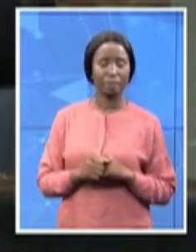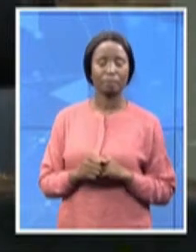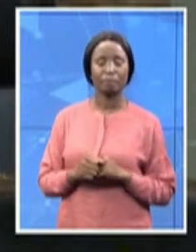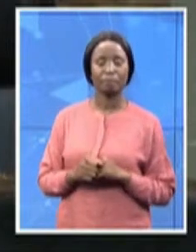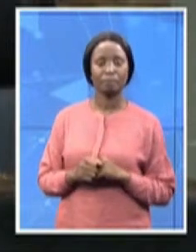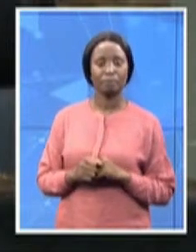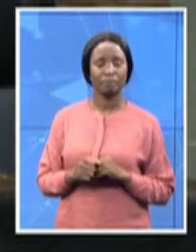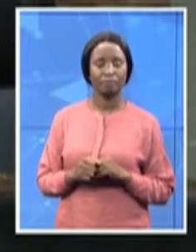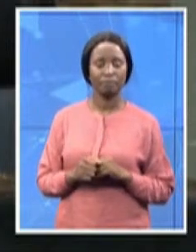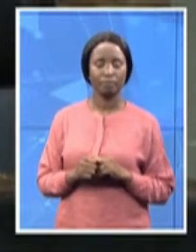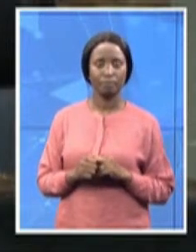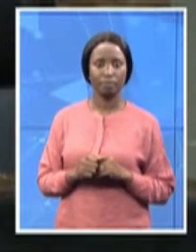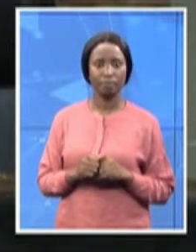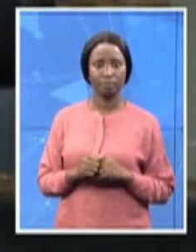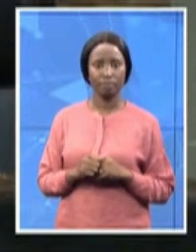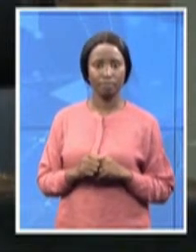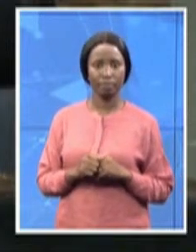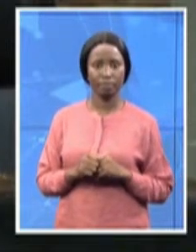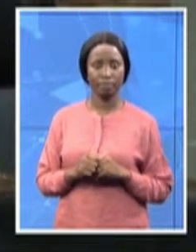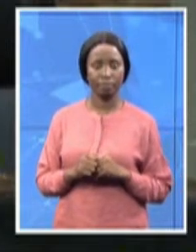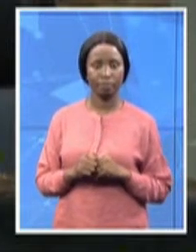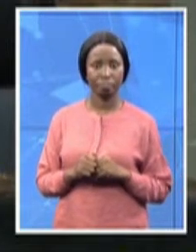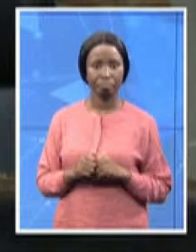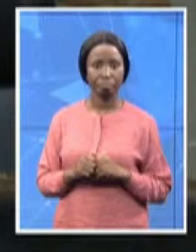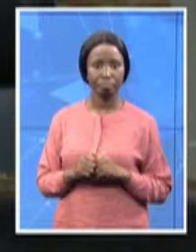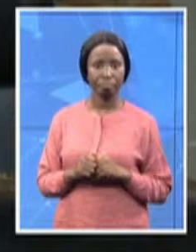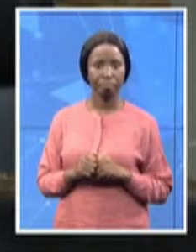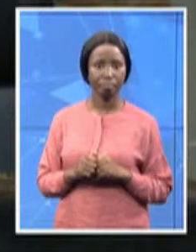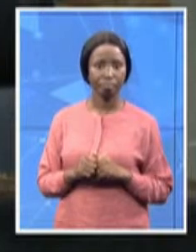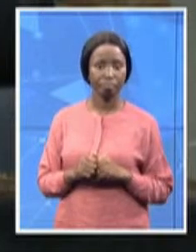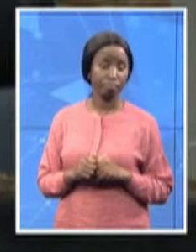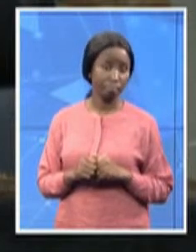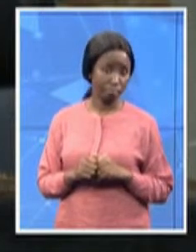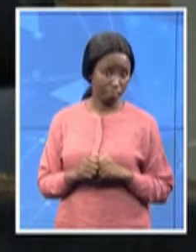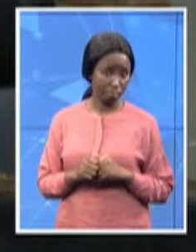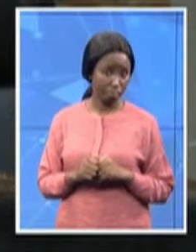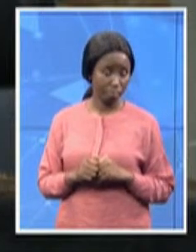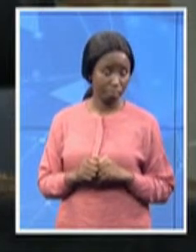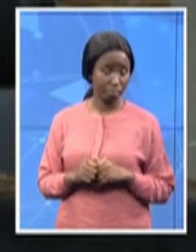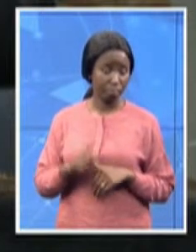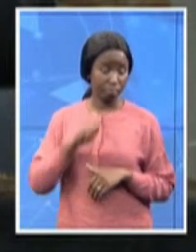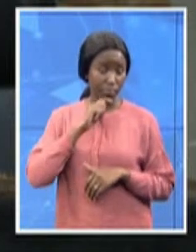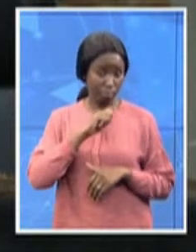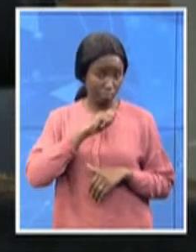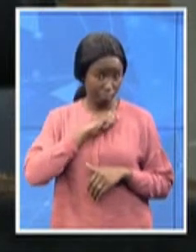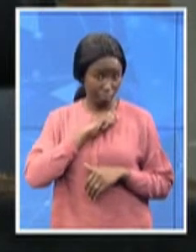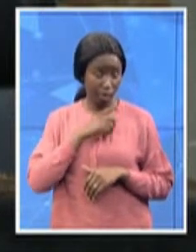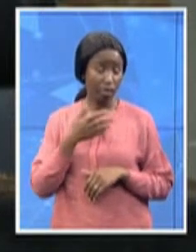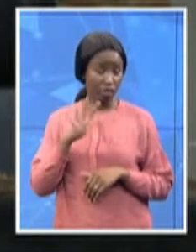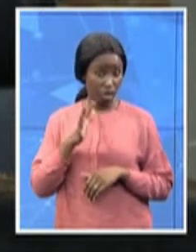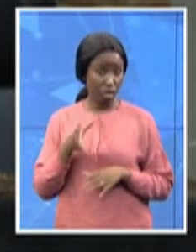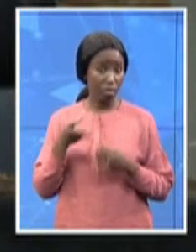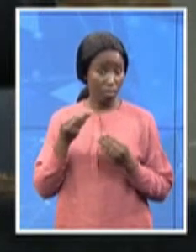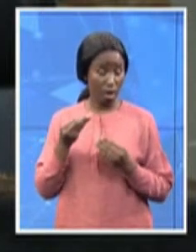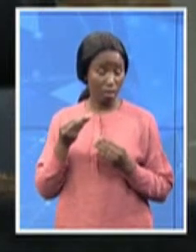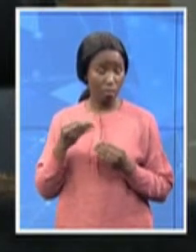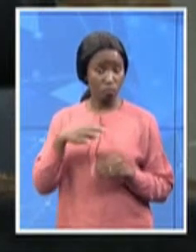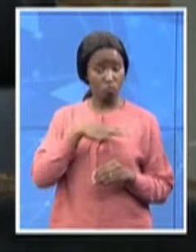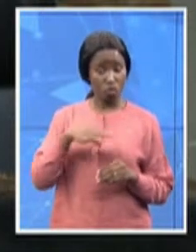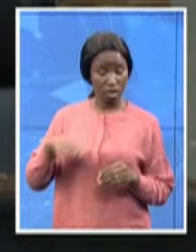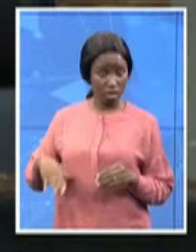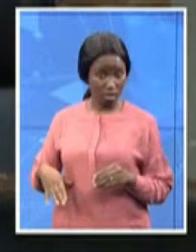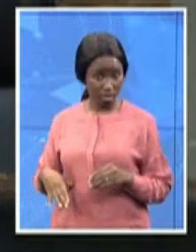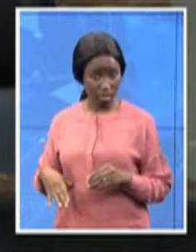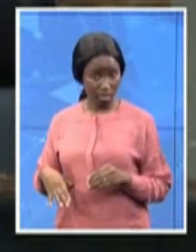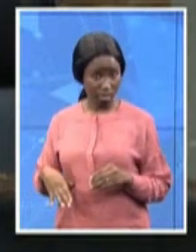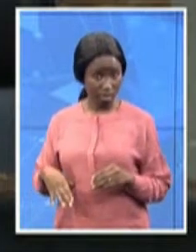whether there was an improper relationship between the President and his family on the one hand and African